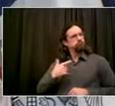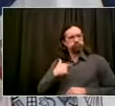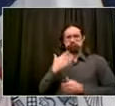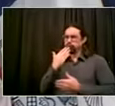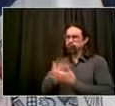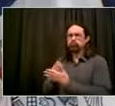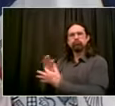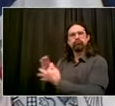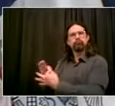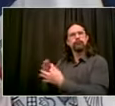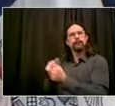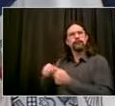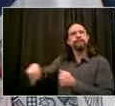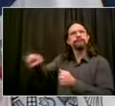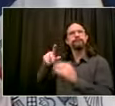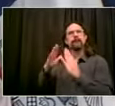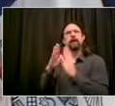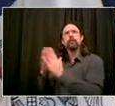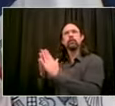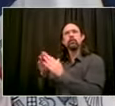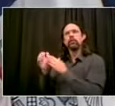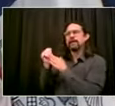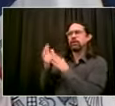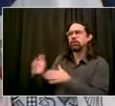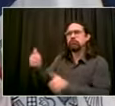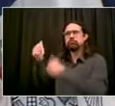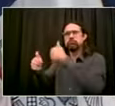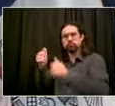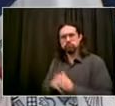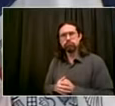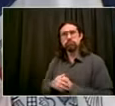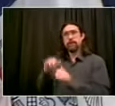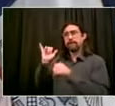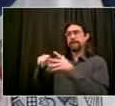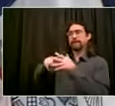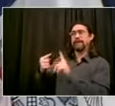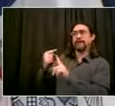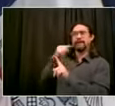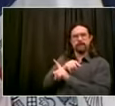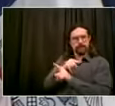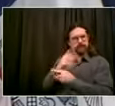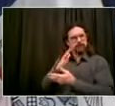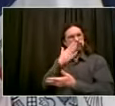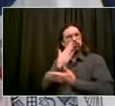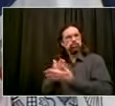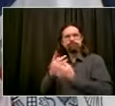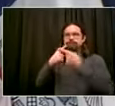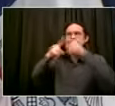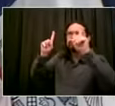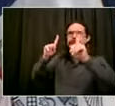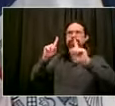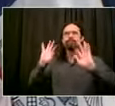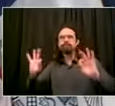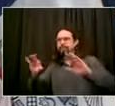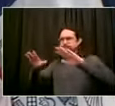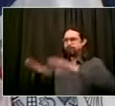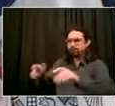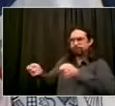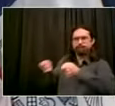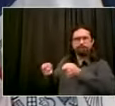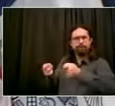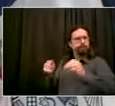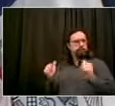leaders and institutions. And I said at the time, including doing really tough things like closing houses